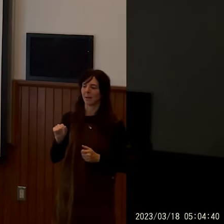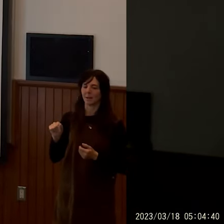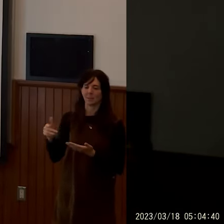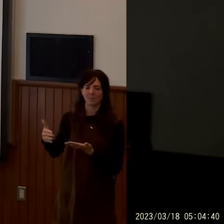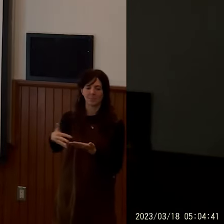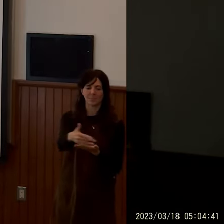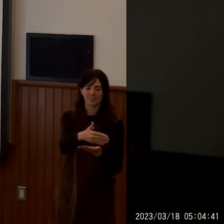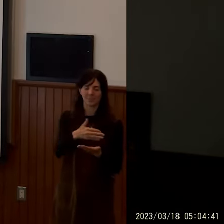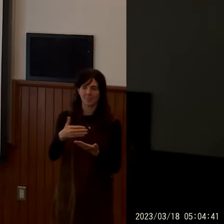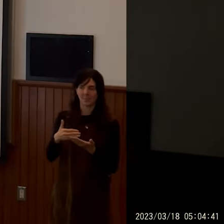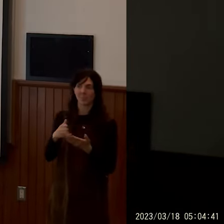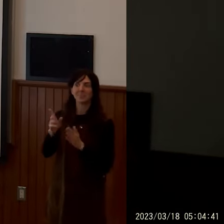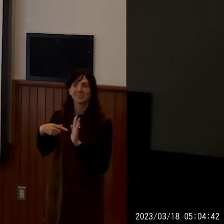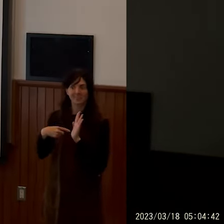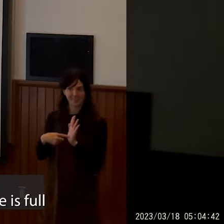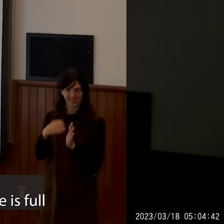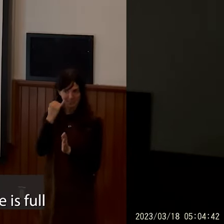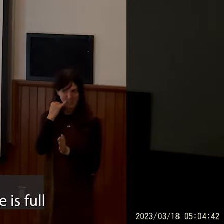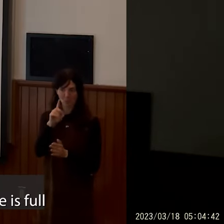when